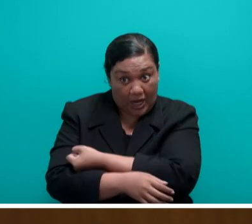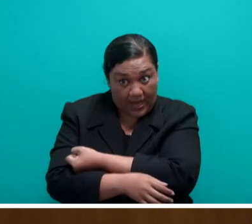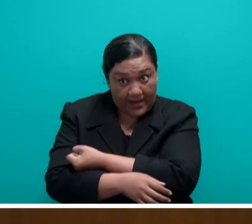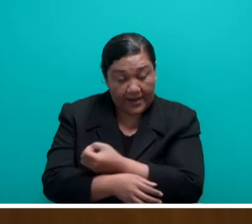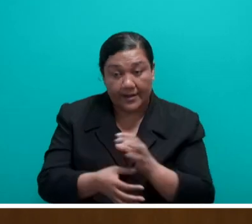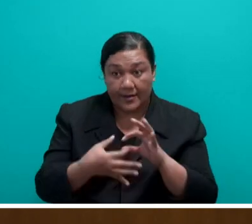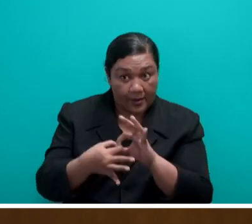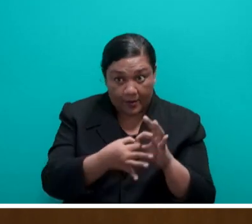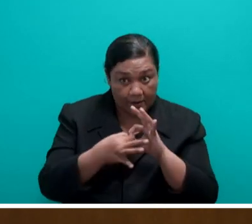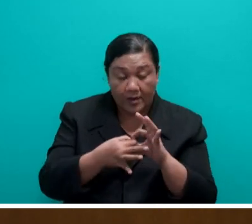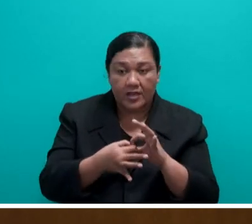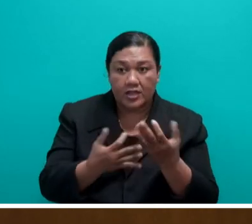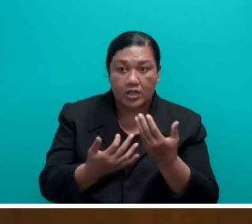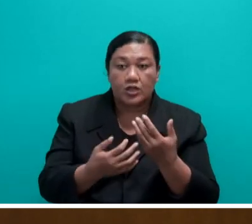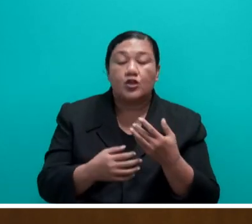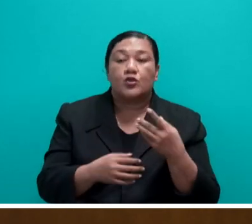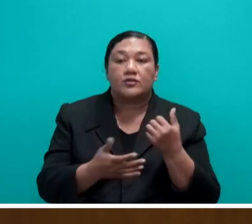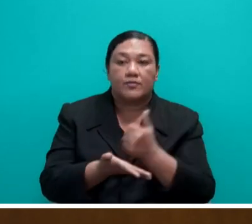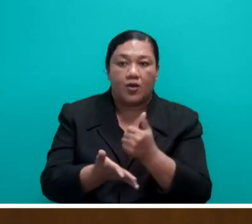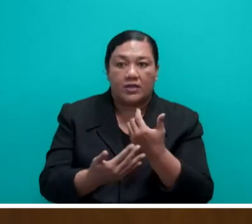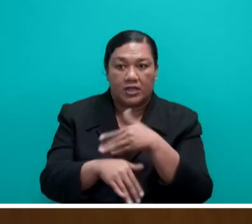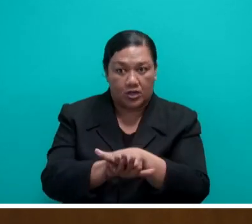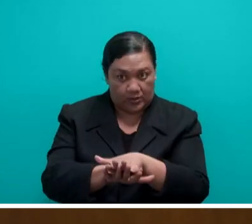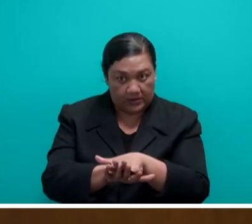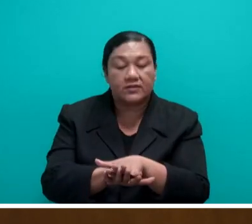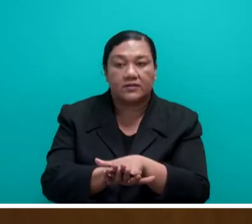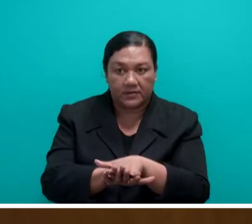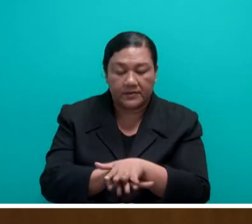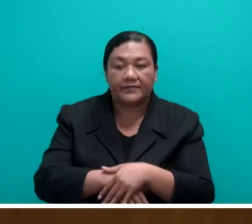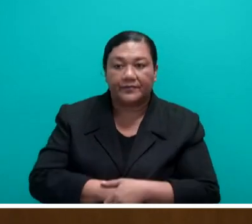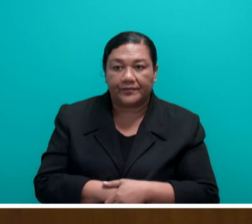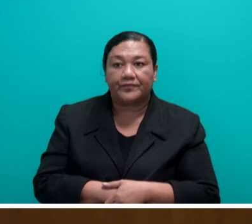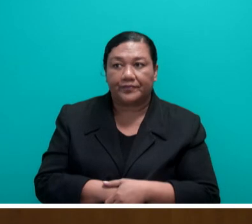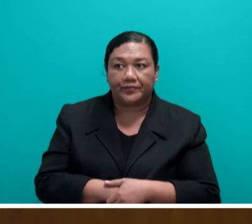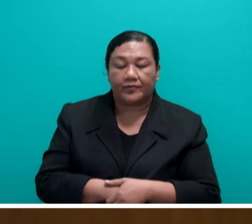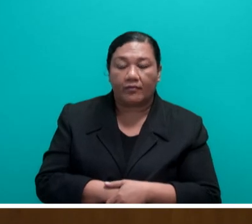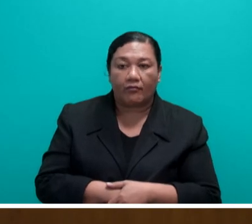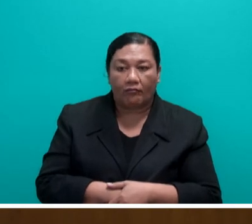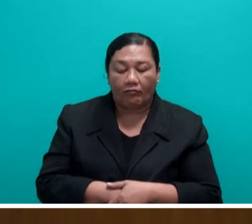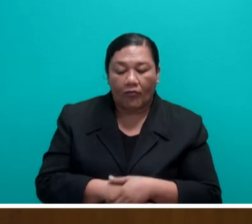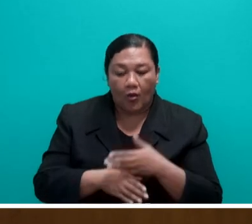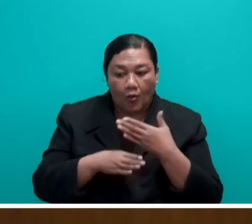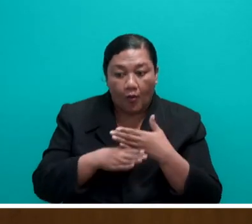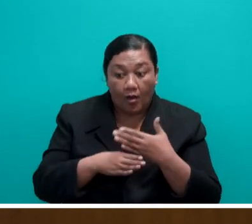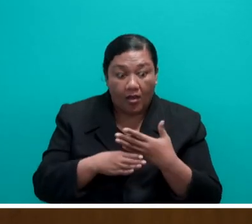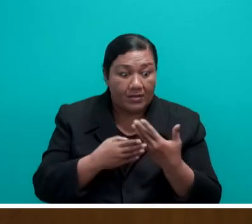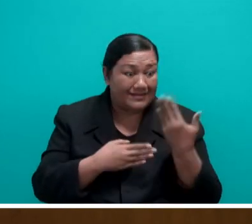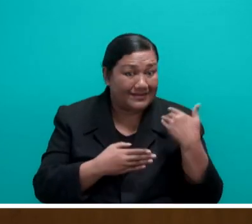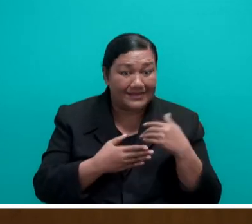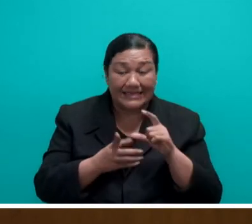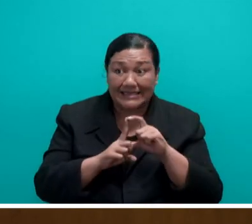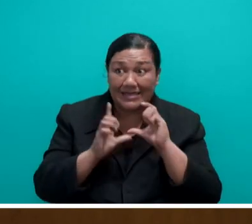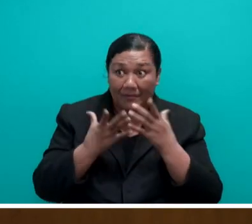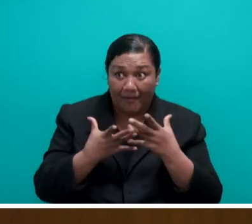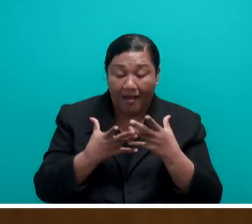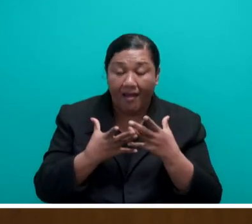strong, inclusive societies. In December of last year, our joint teams, the Office of the